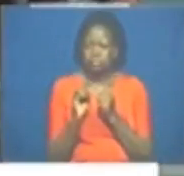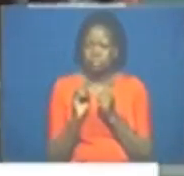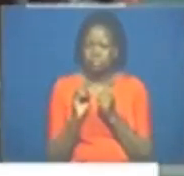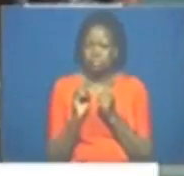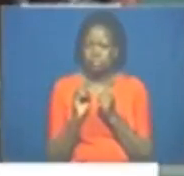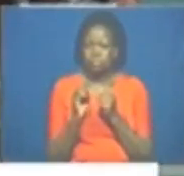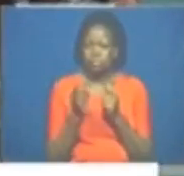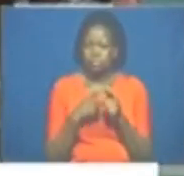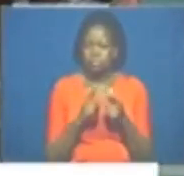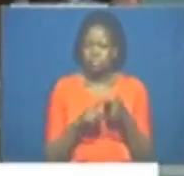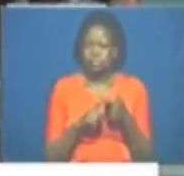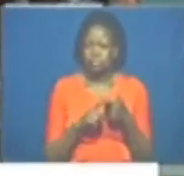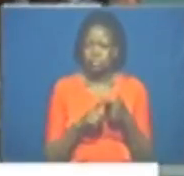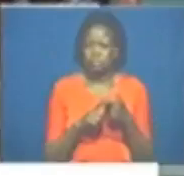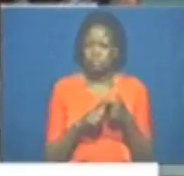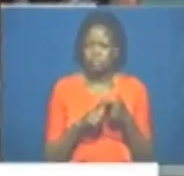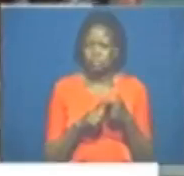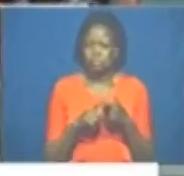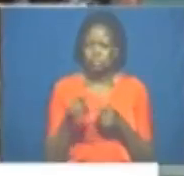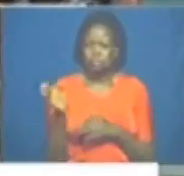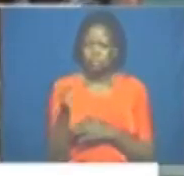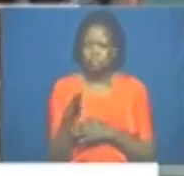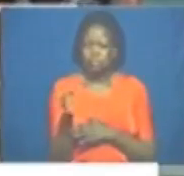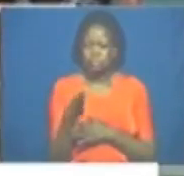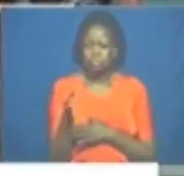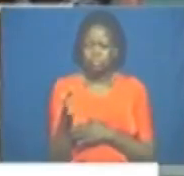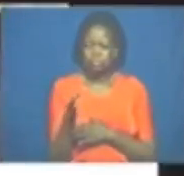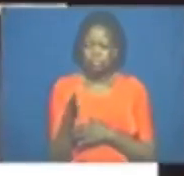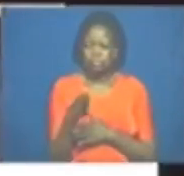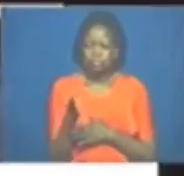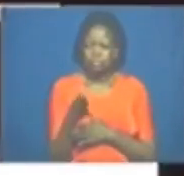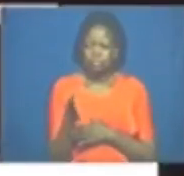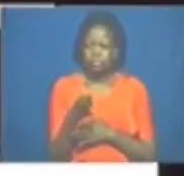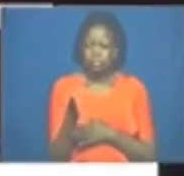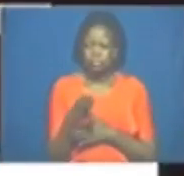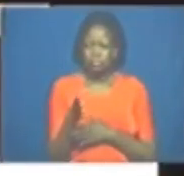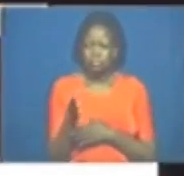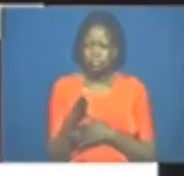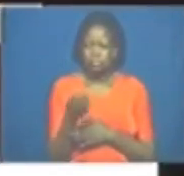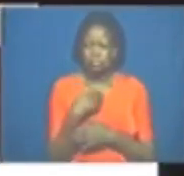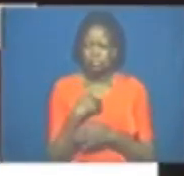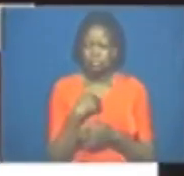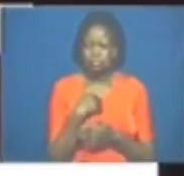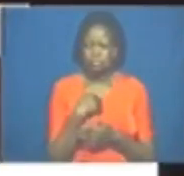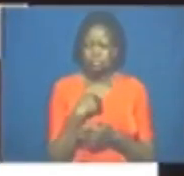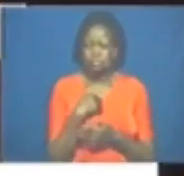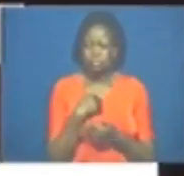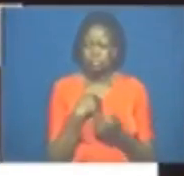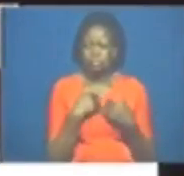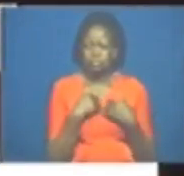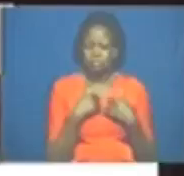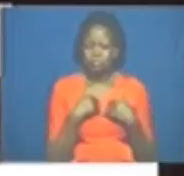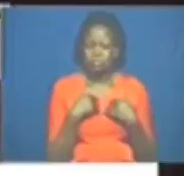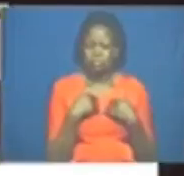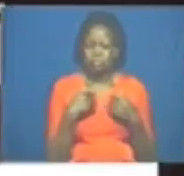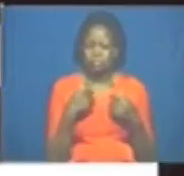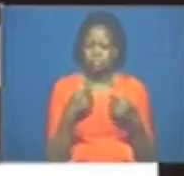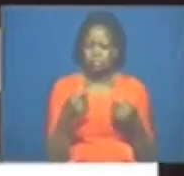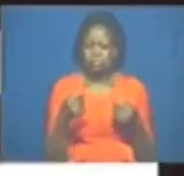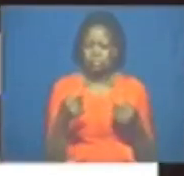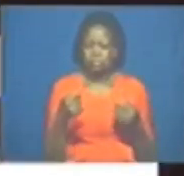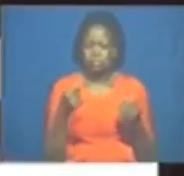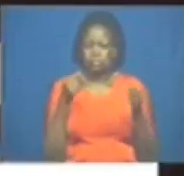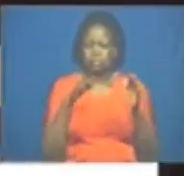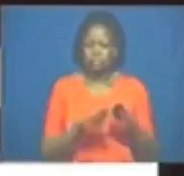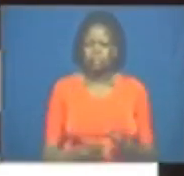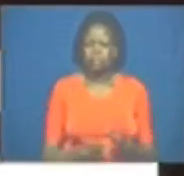And then the following day on Thursday, we have a funeral service in